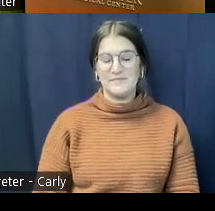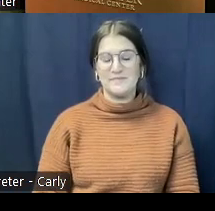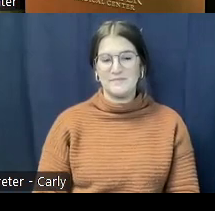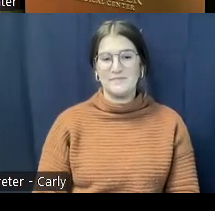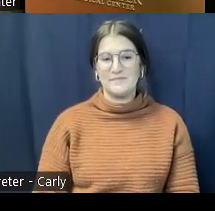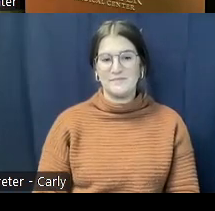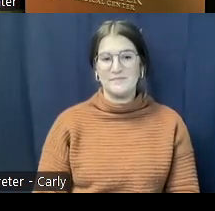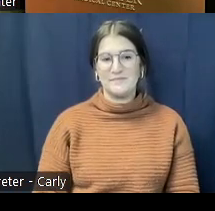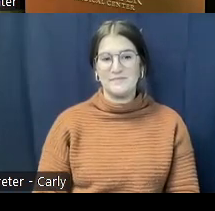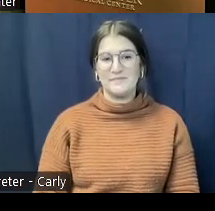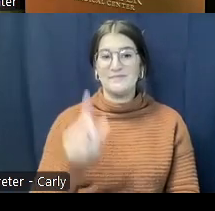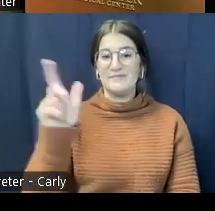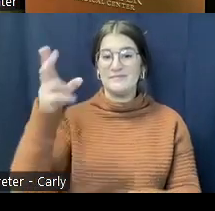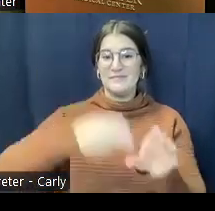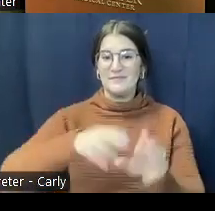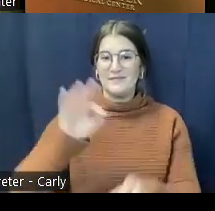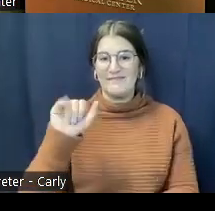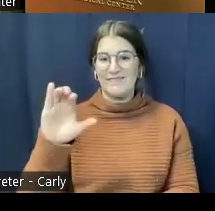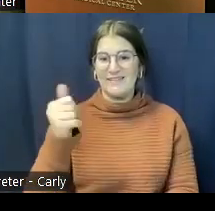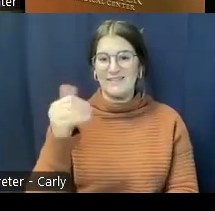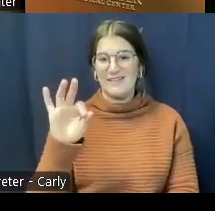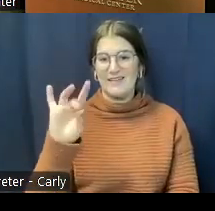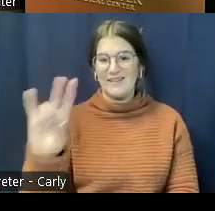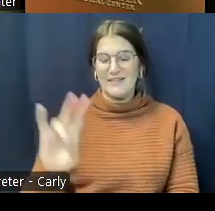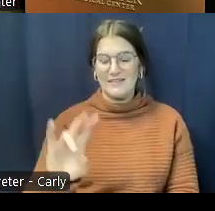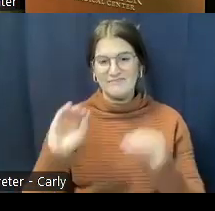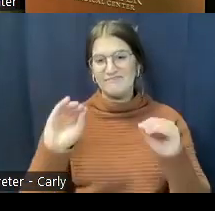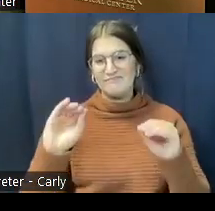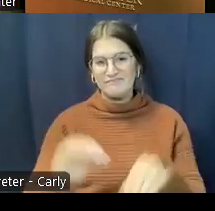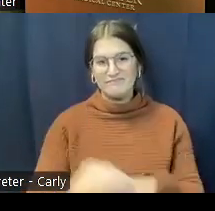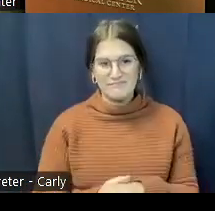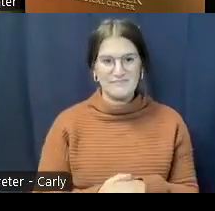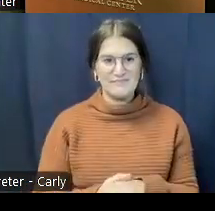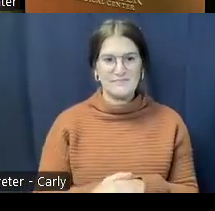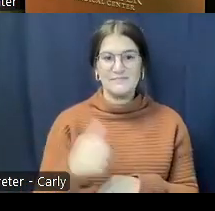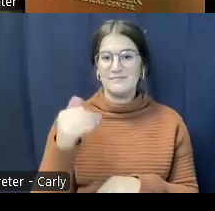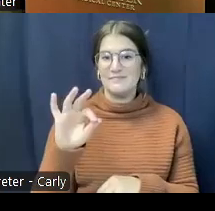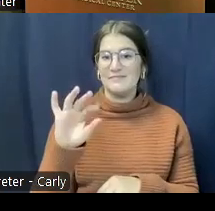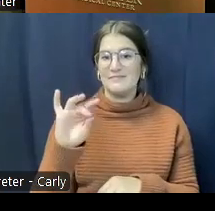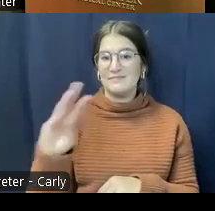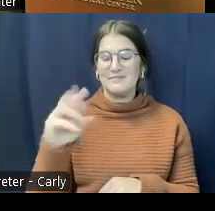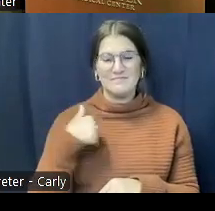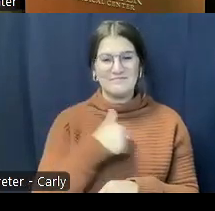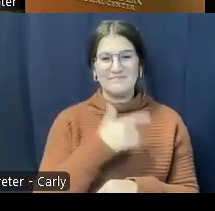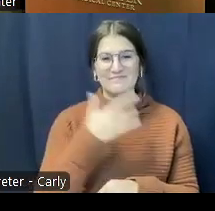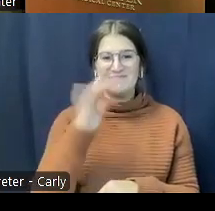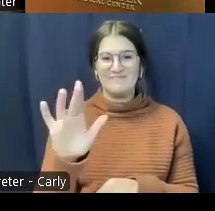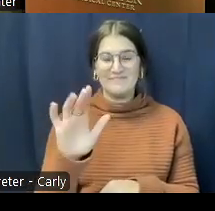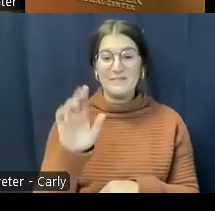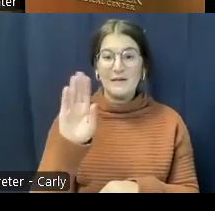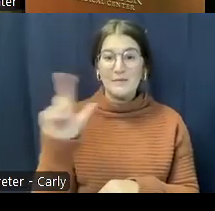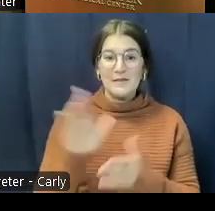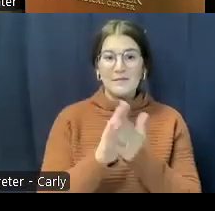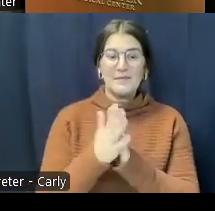He then joined our faculty in 1987. And in 1996, we were very fortunate that Bill became